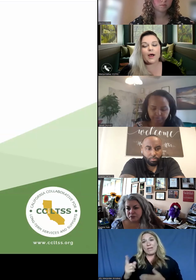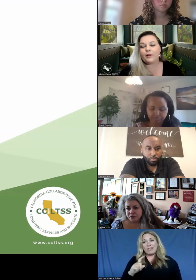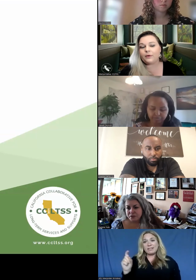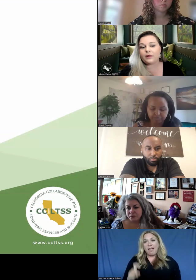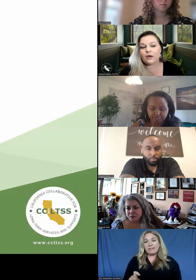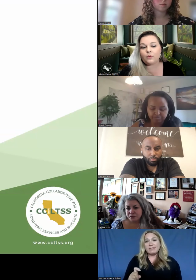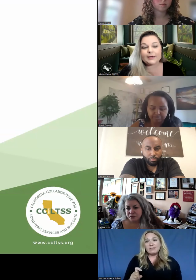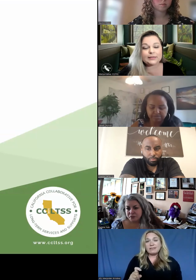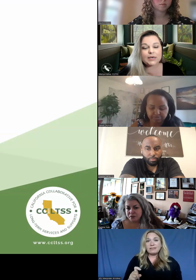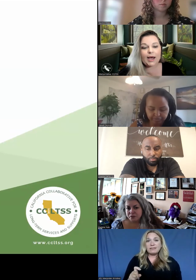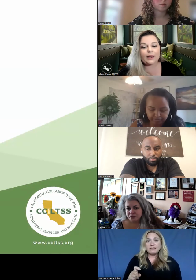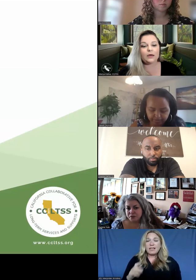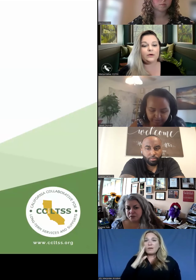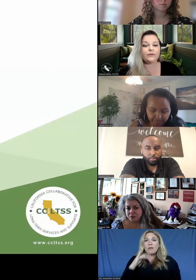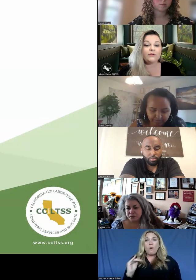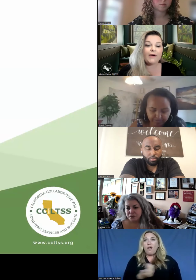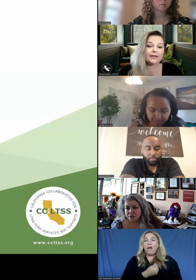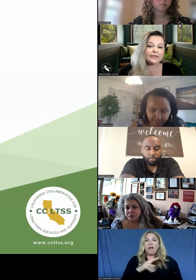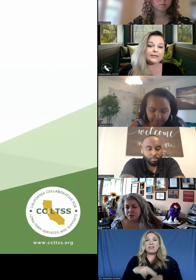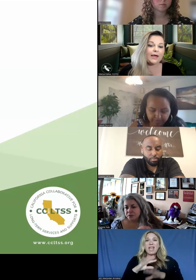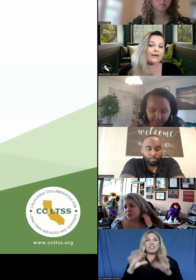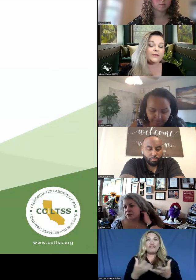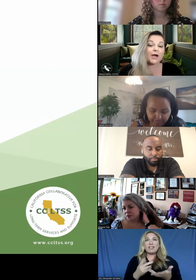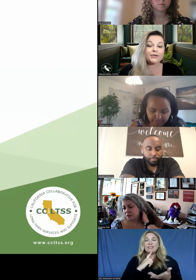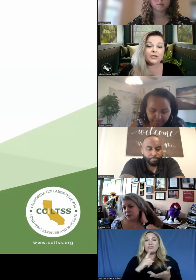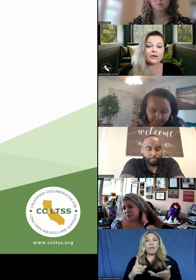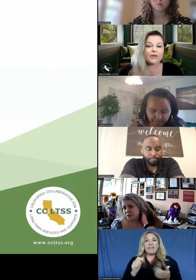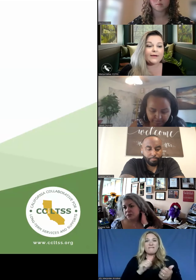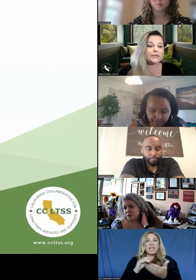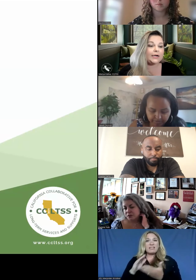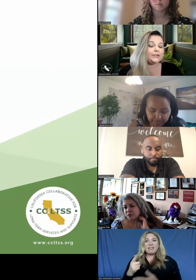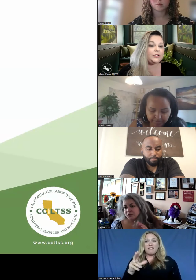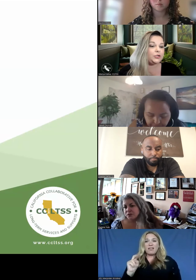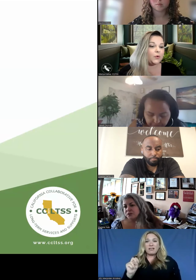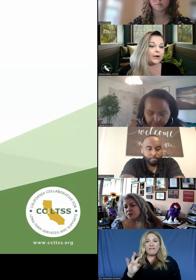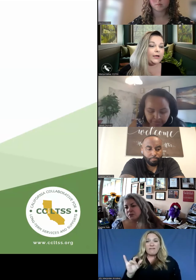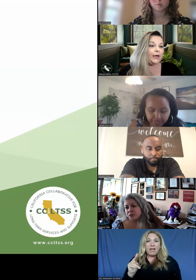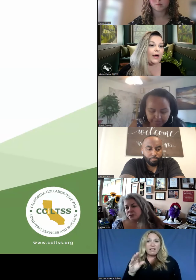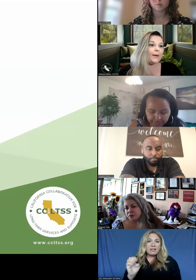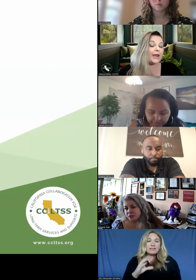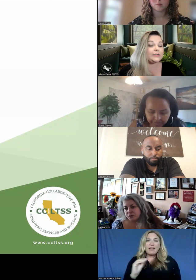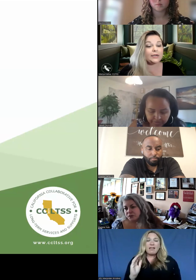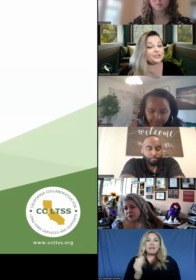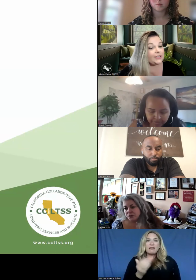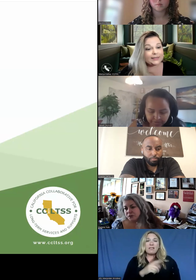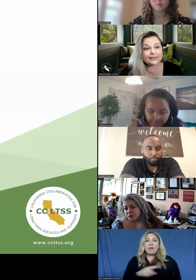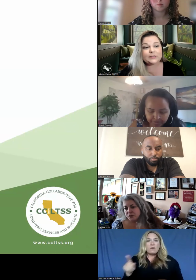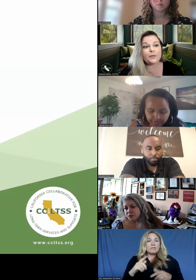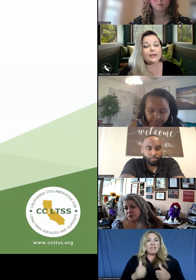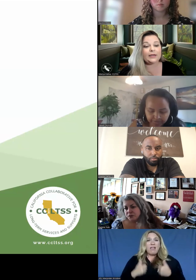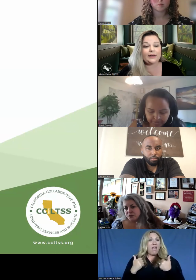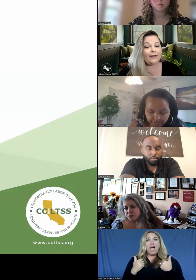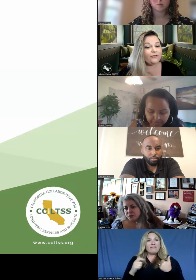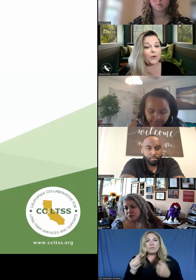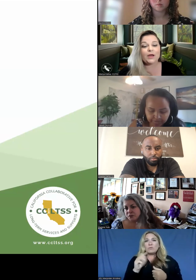nation is grappling with a rising tide of gun violence and the tragedy of lives cut too short. And it's not just